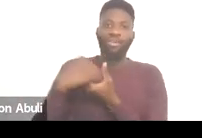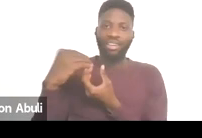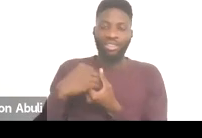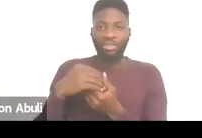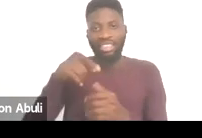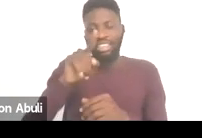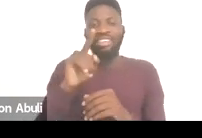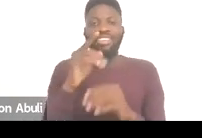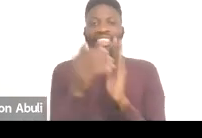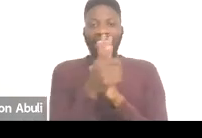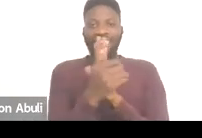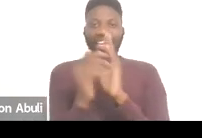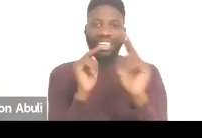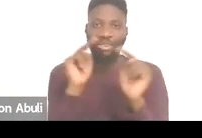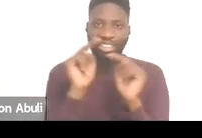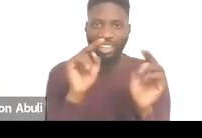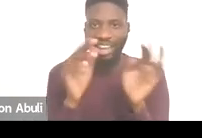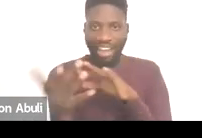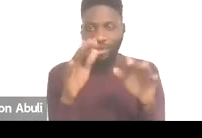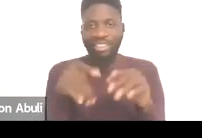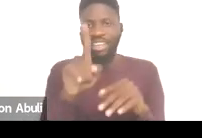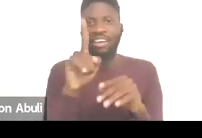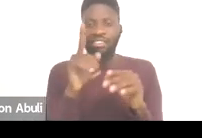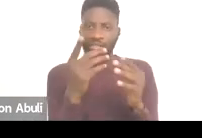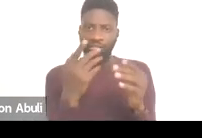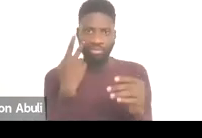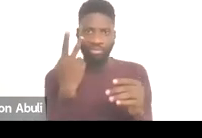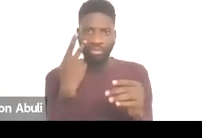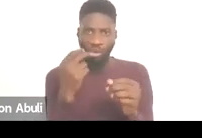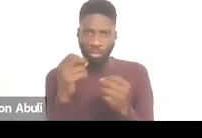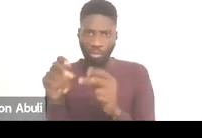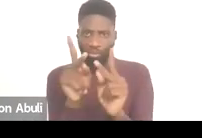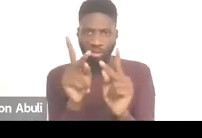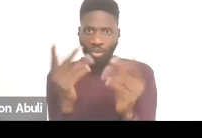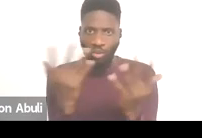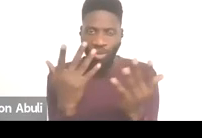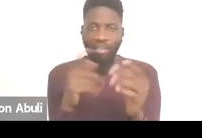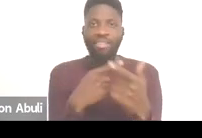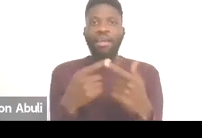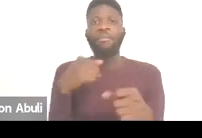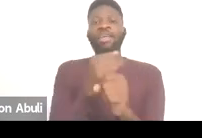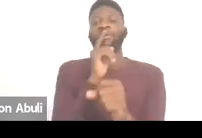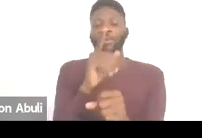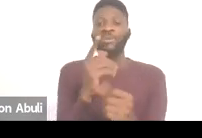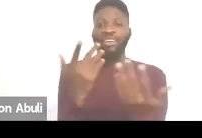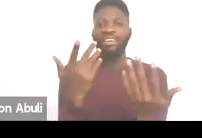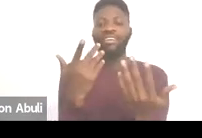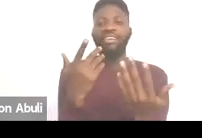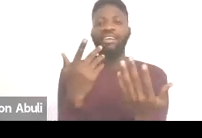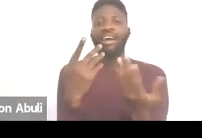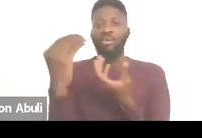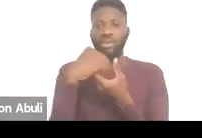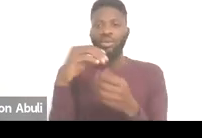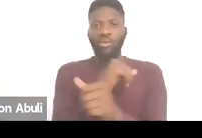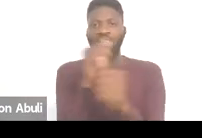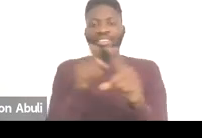skills and looking for space where it is required to ensure that you are reasonably accommodated and, of course, maintain the good